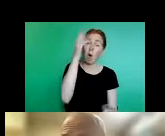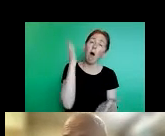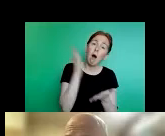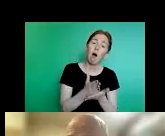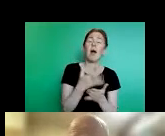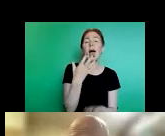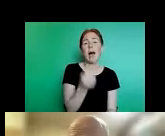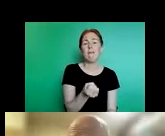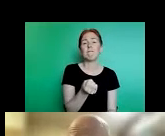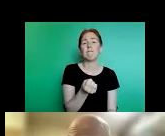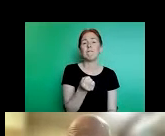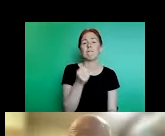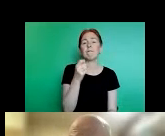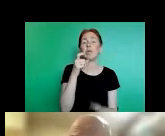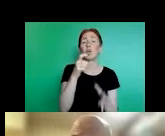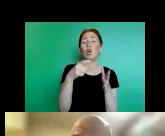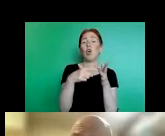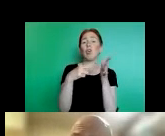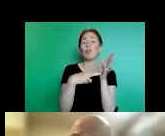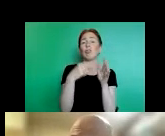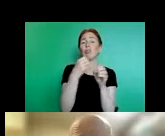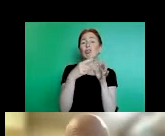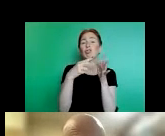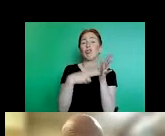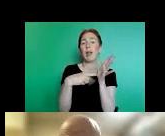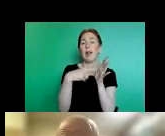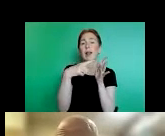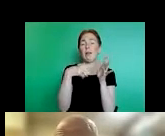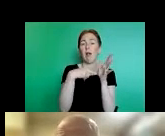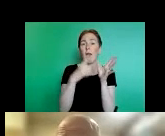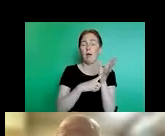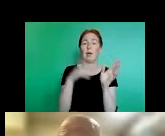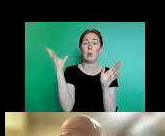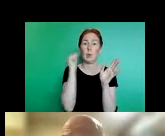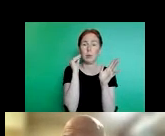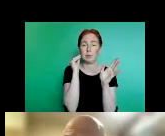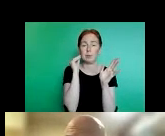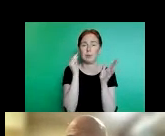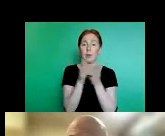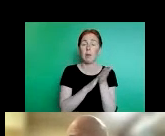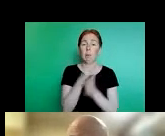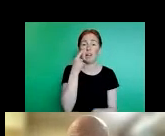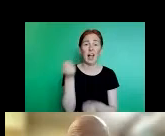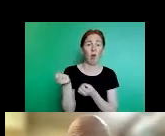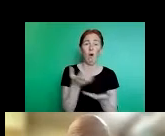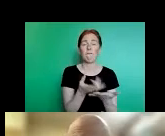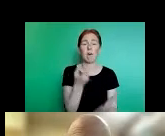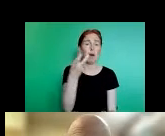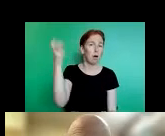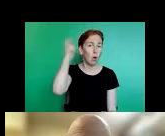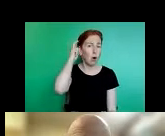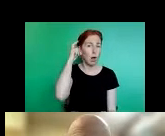able to do cochlear implant. Is there likely to come a time when